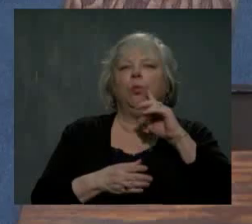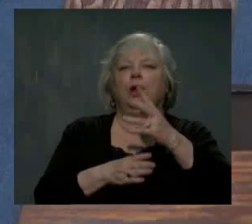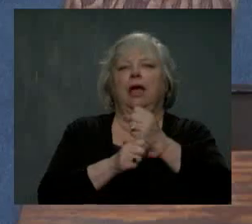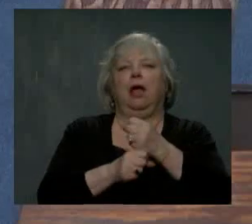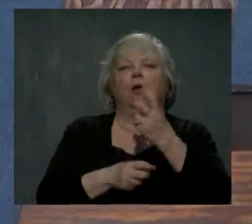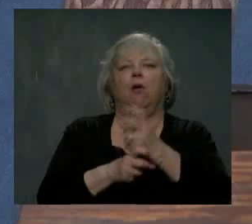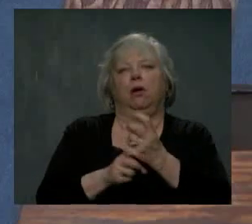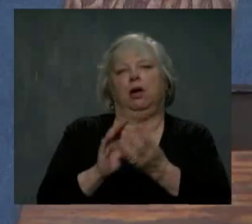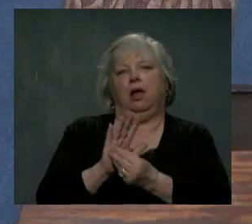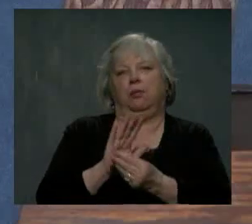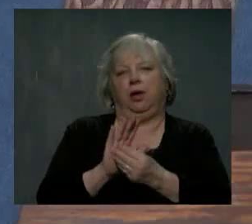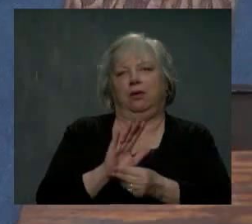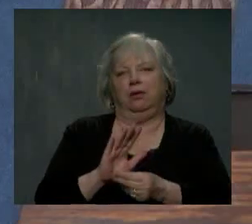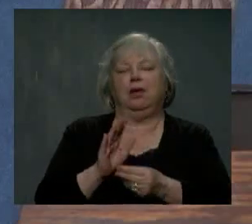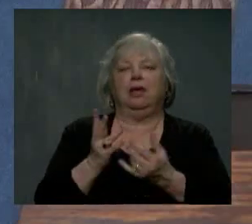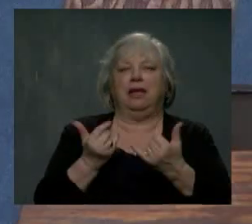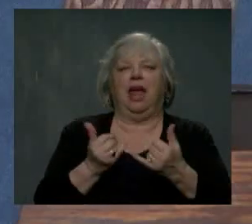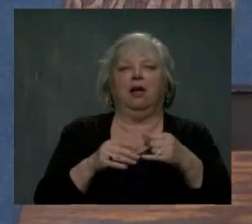now.